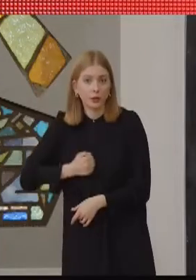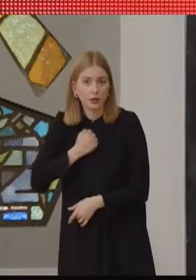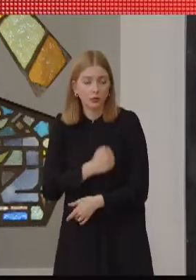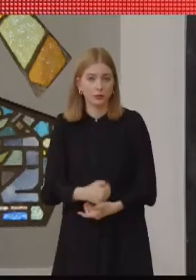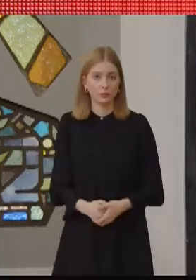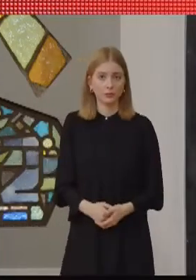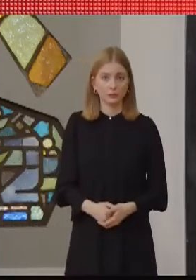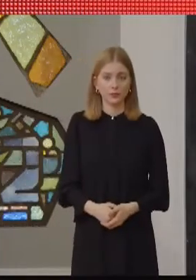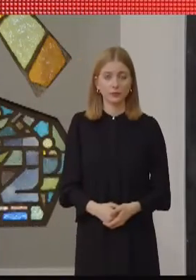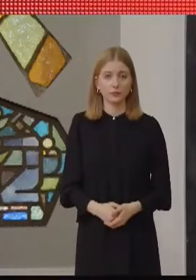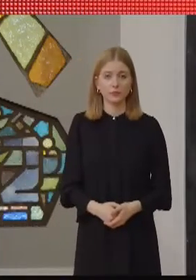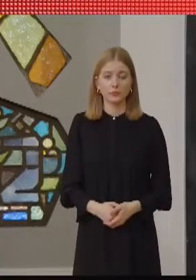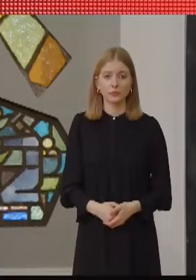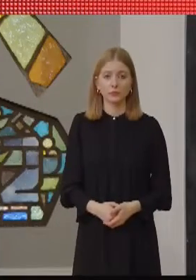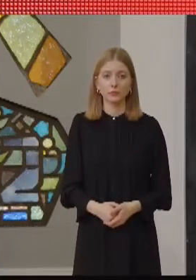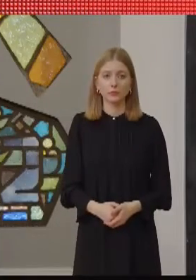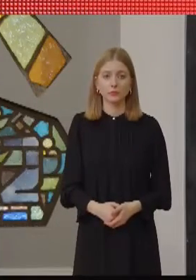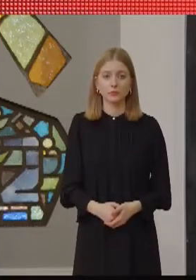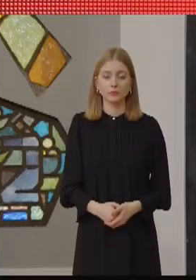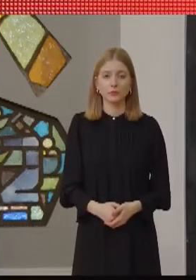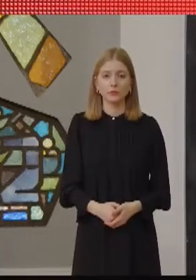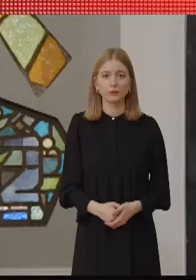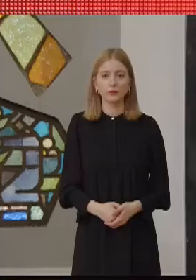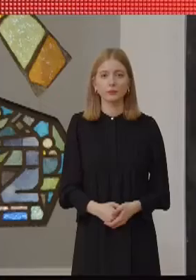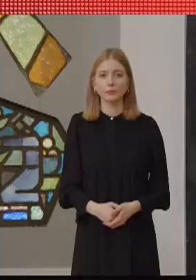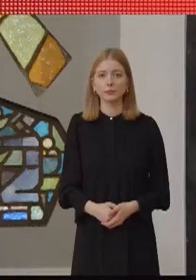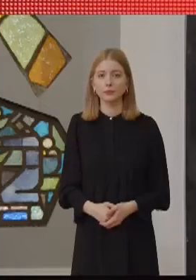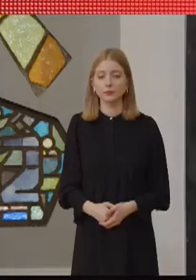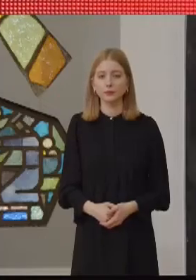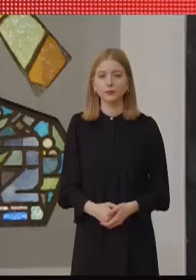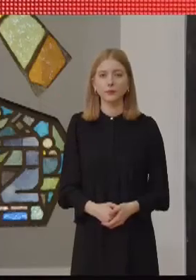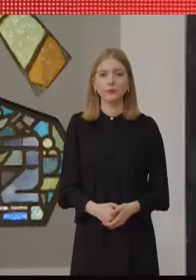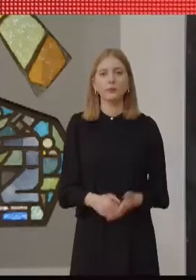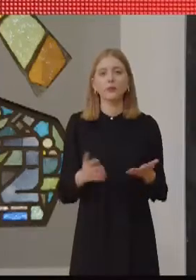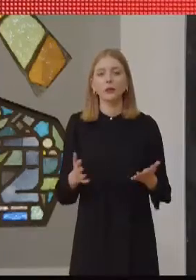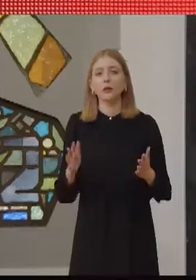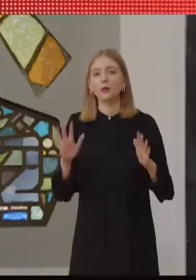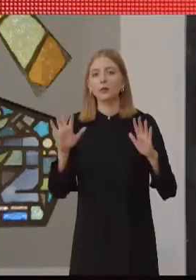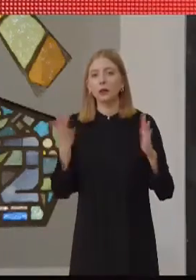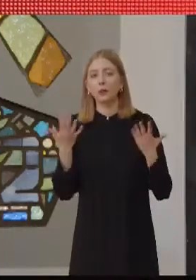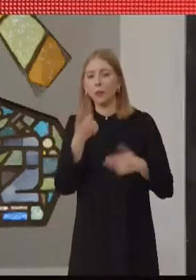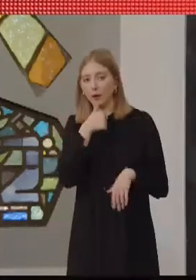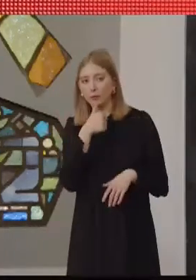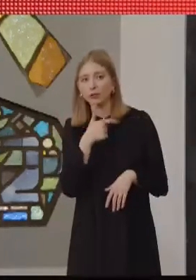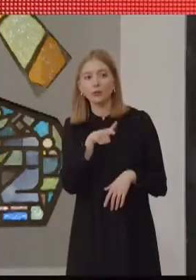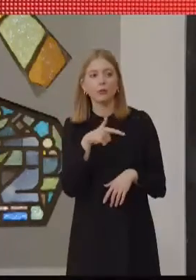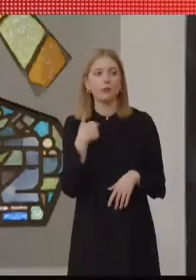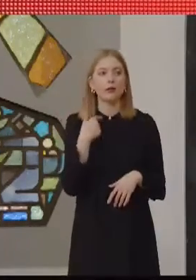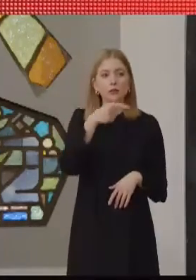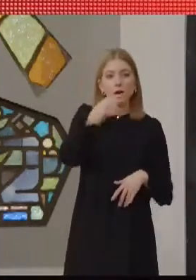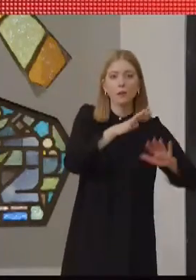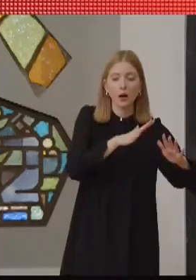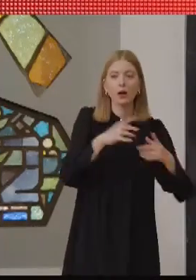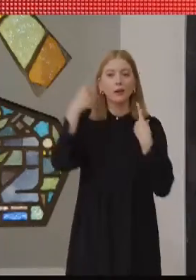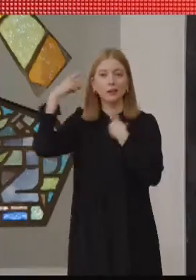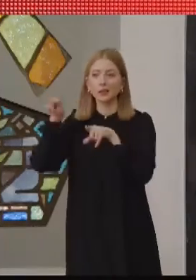misinterpreting the convention are giving rise to those fears. We